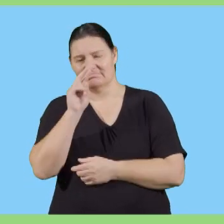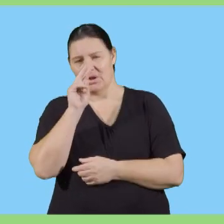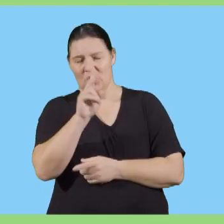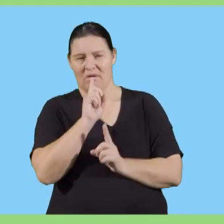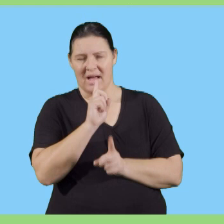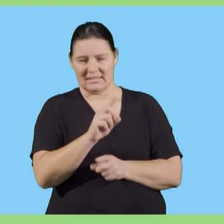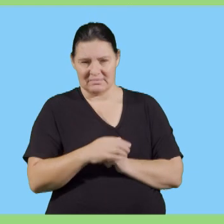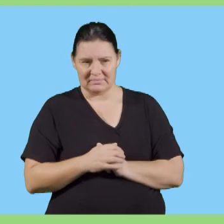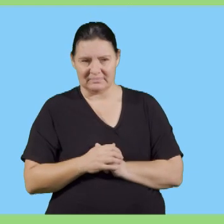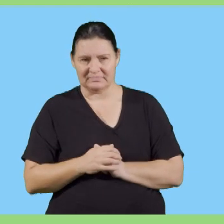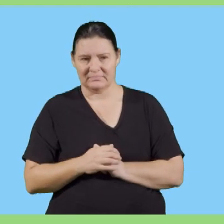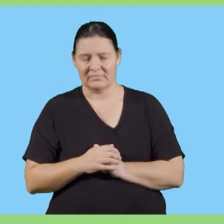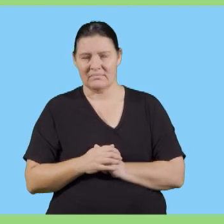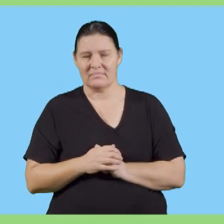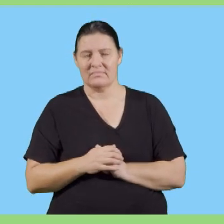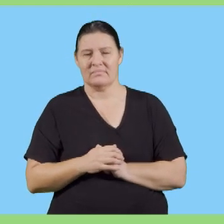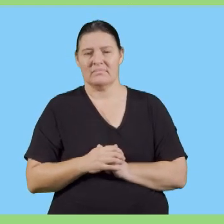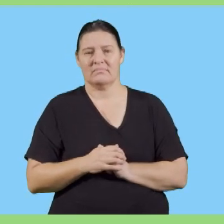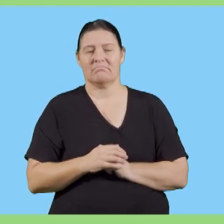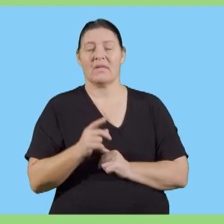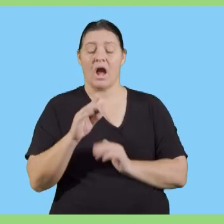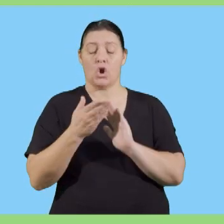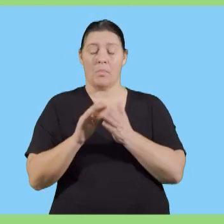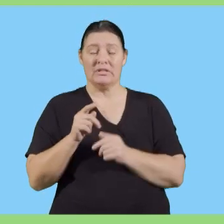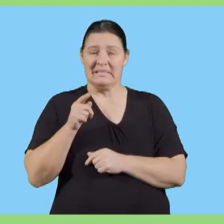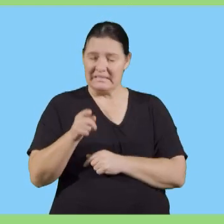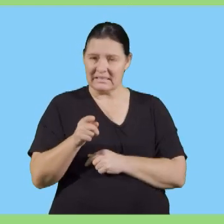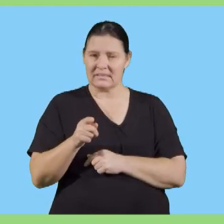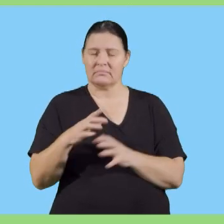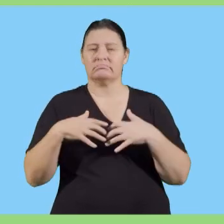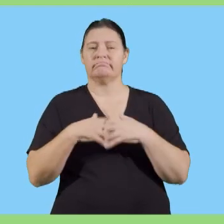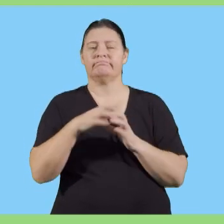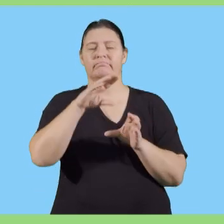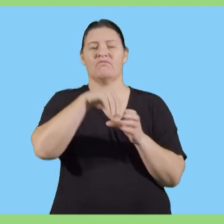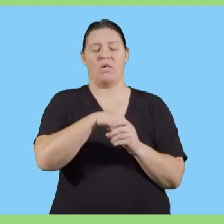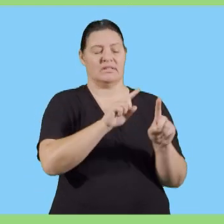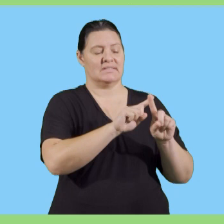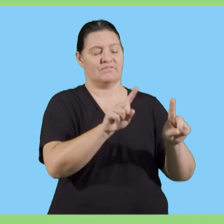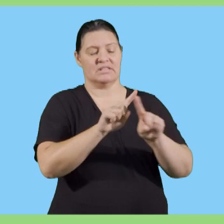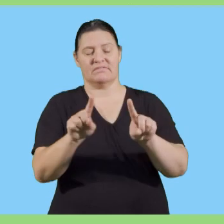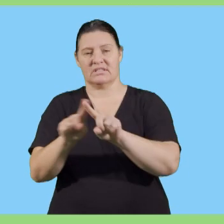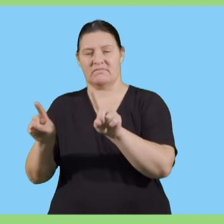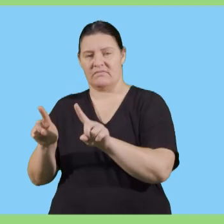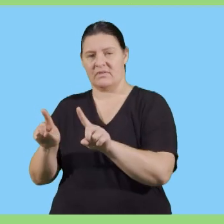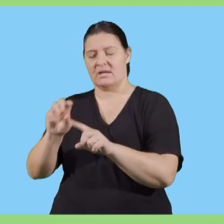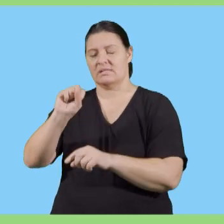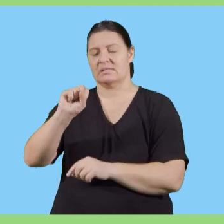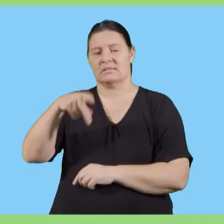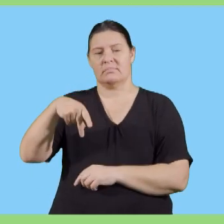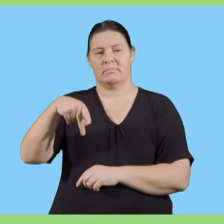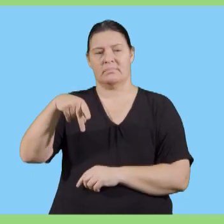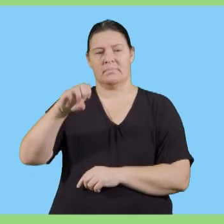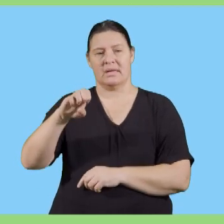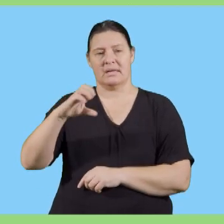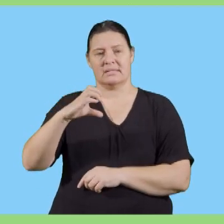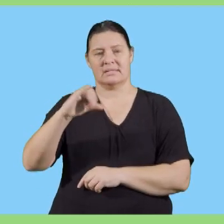look at the answer to number 2. A community is composed of different species. So here